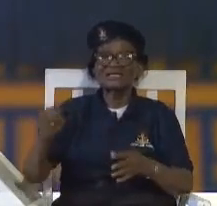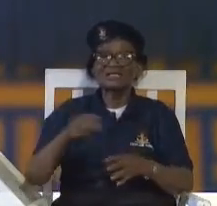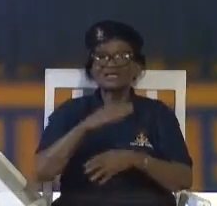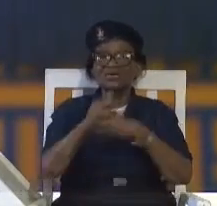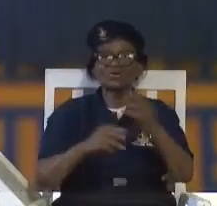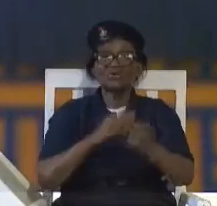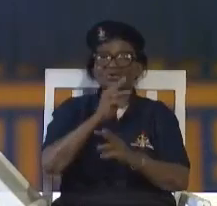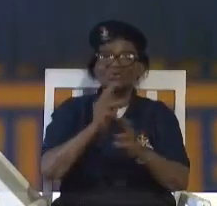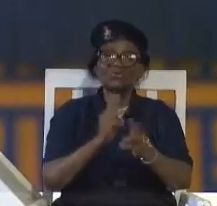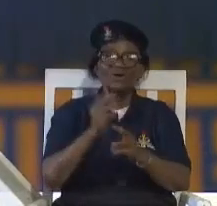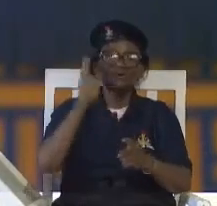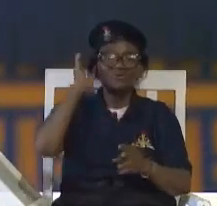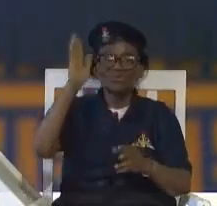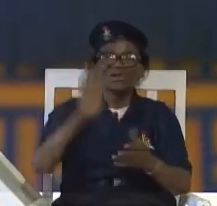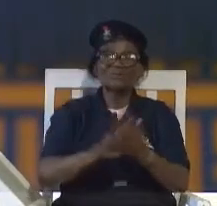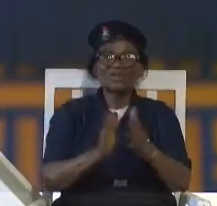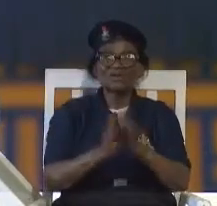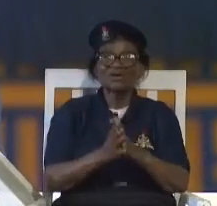will become afraid.